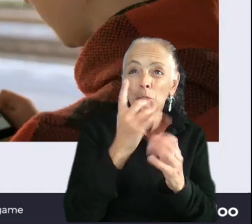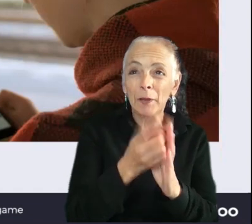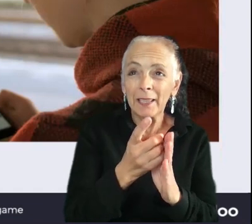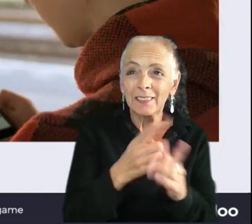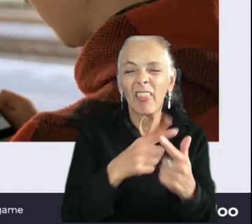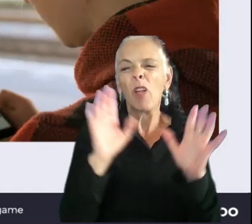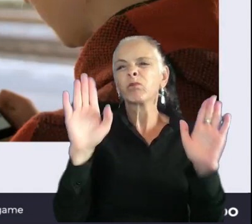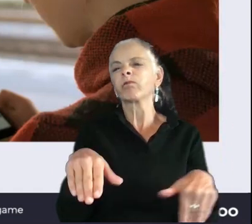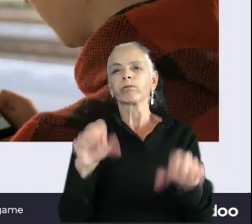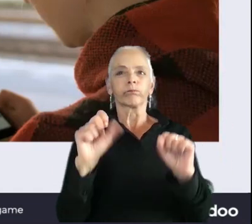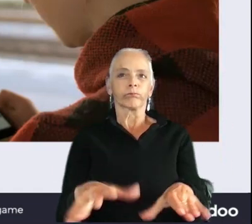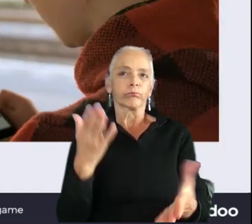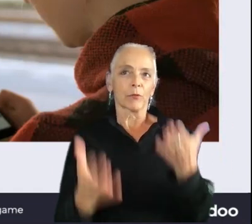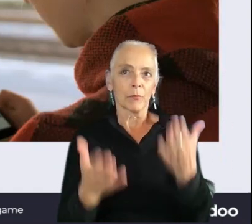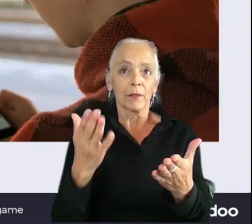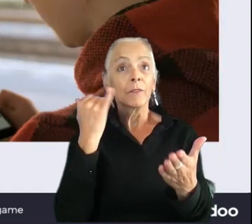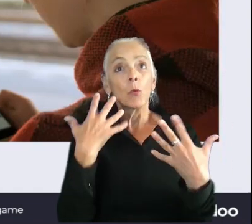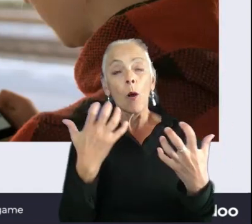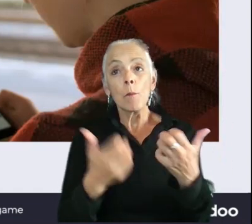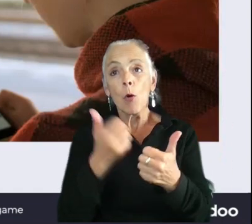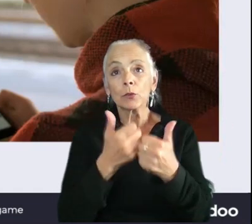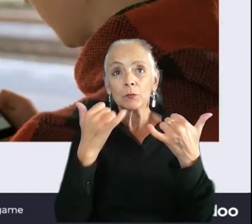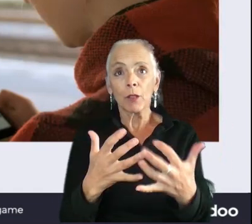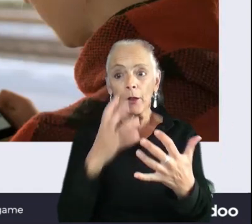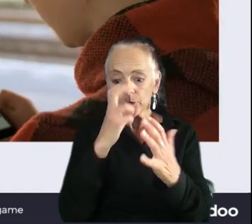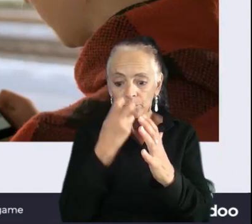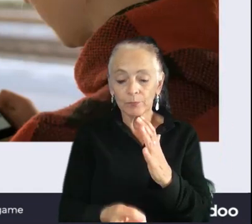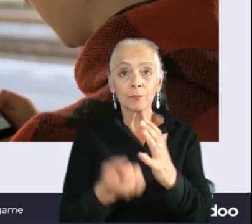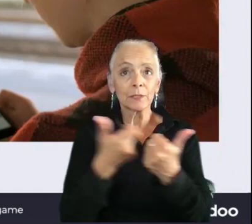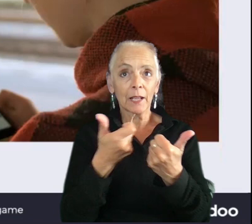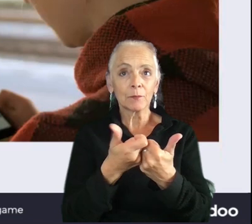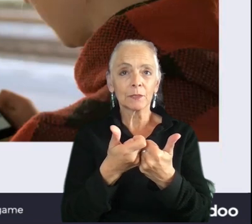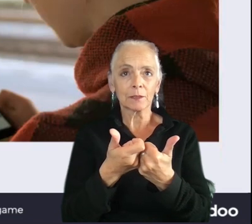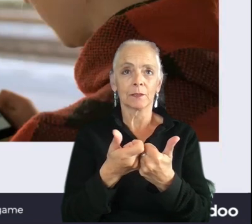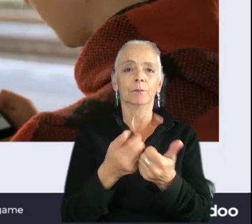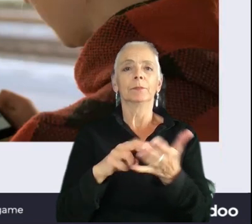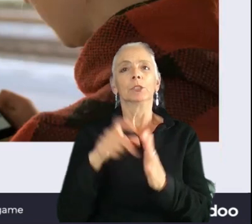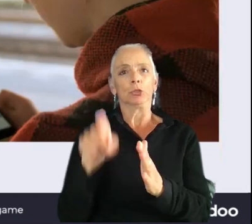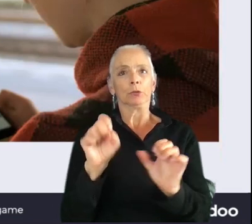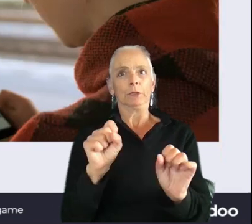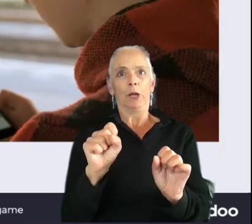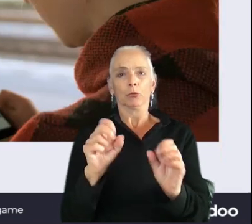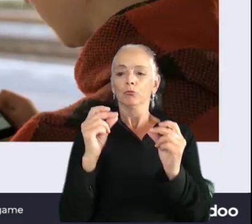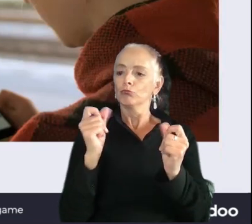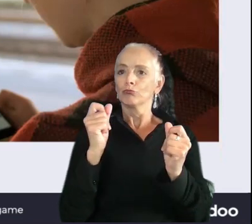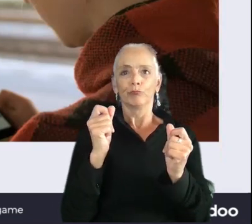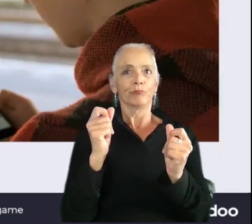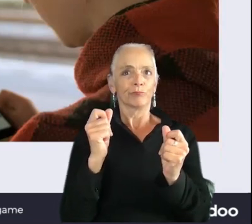chance. So if you want most of your players to get into a game, they should be able to do so almost